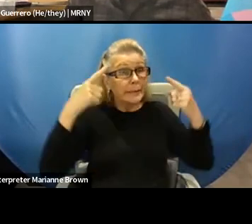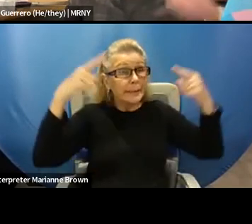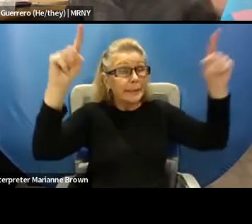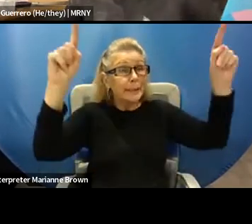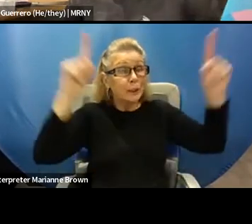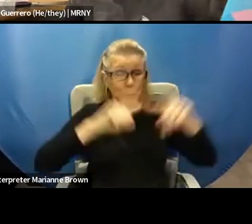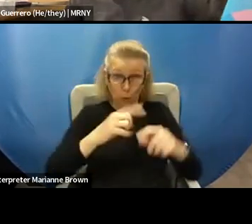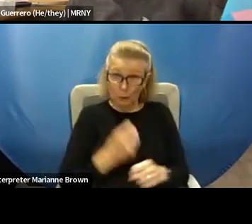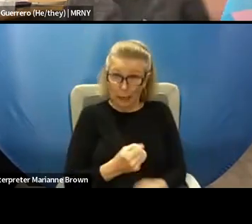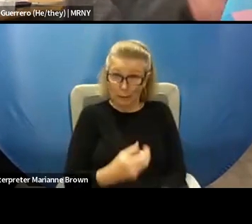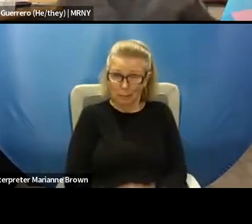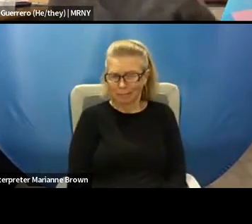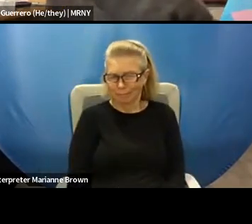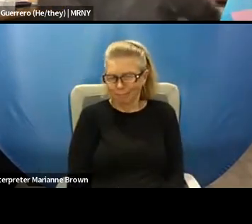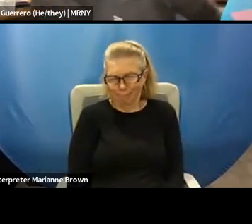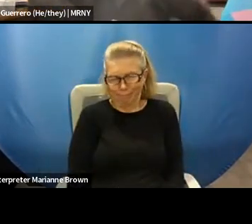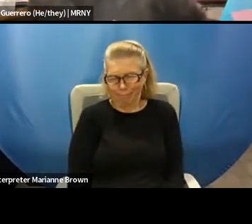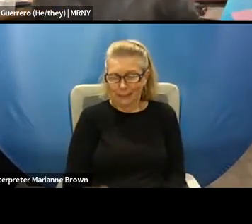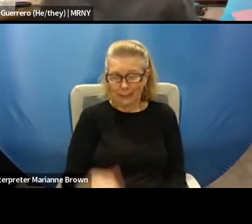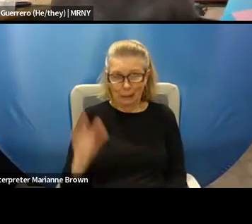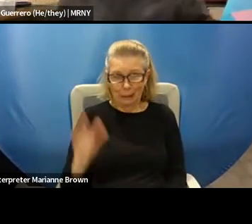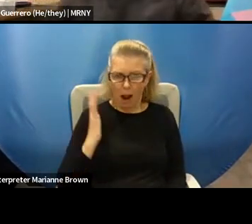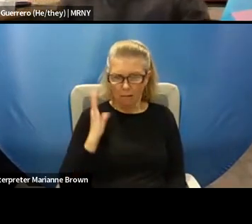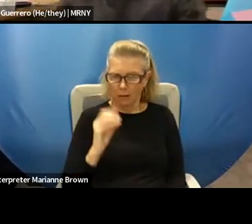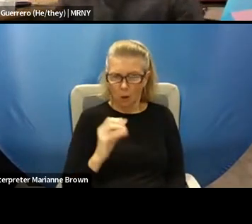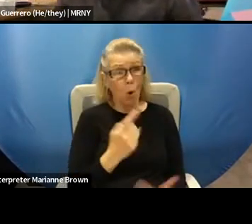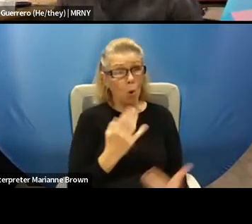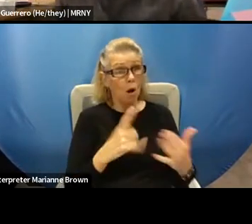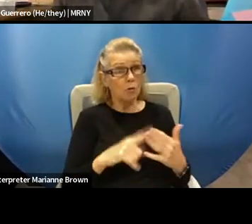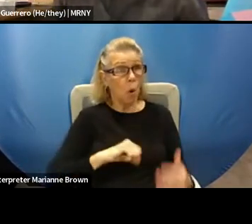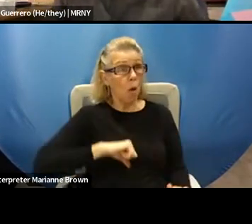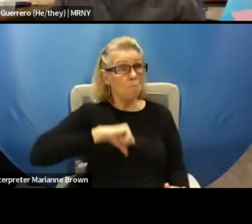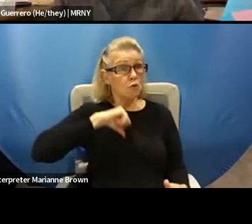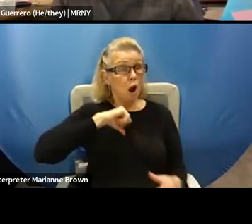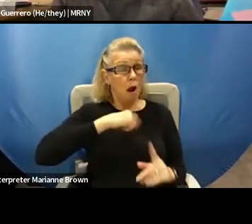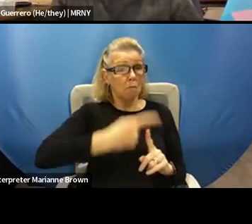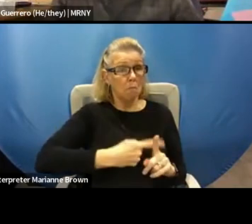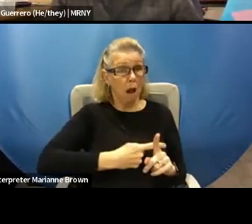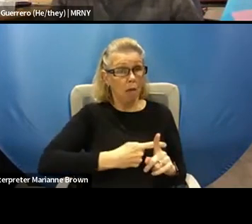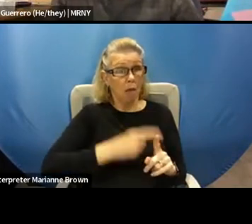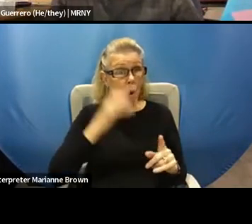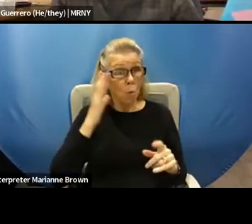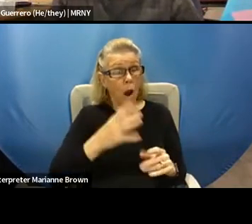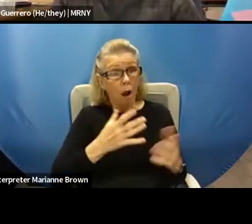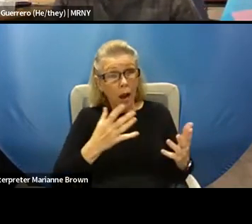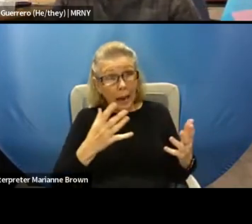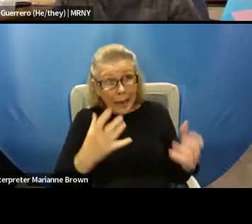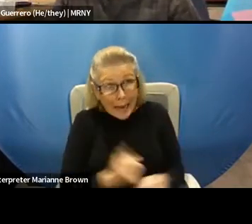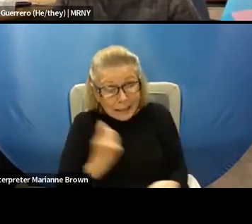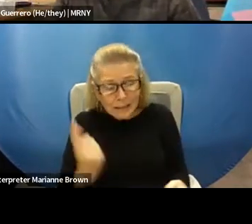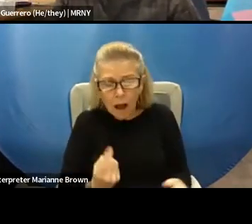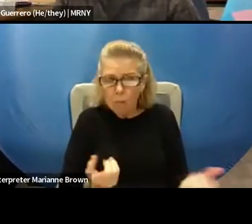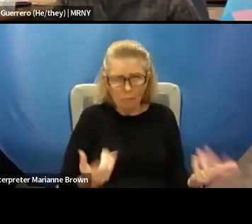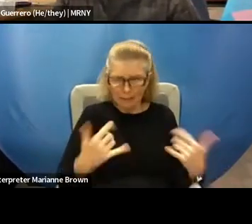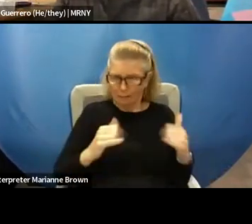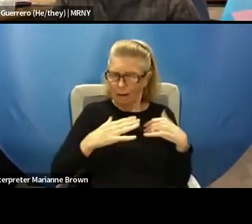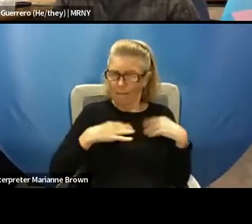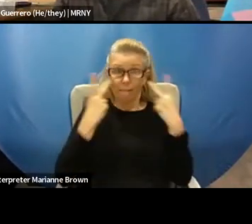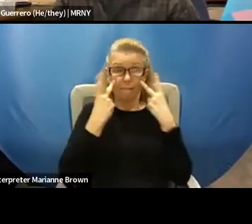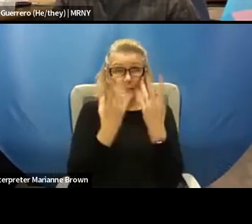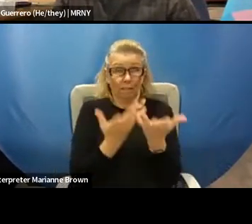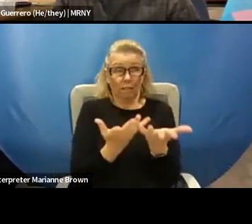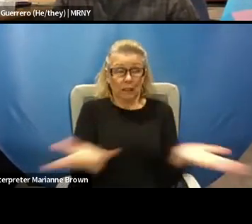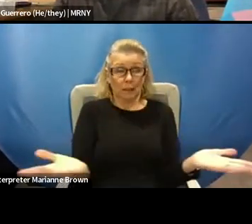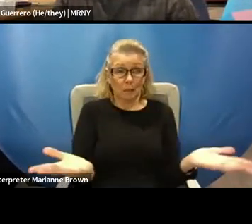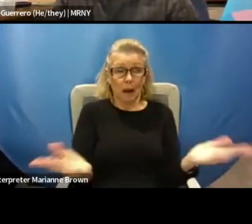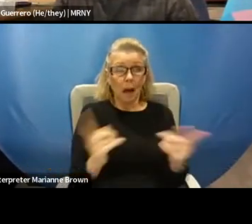until Pride Month, but you would think that the state legislature would have an appetite to pass it during Trans Week of Visibility of all